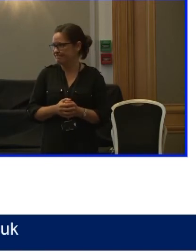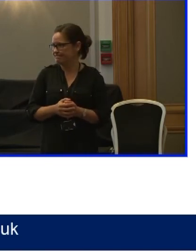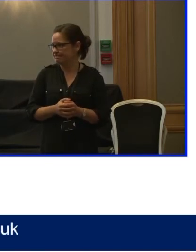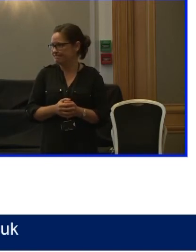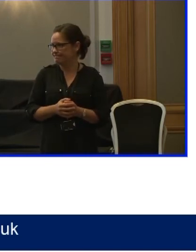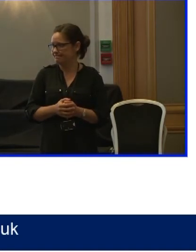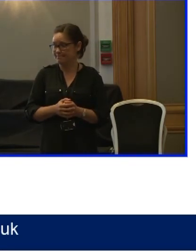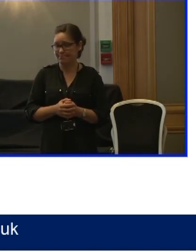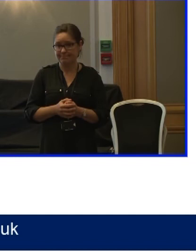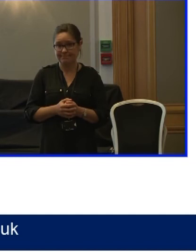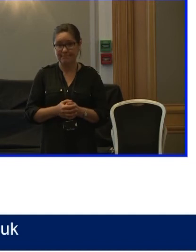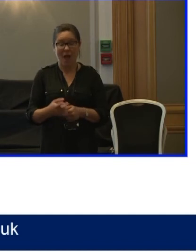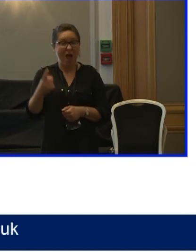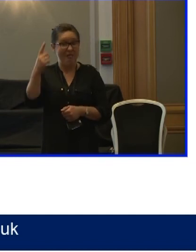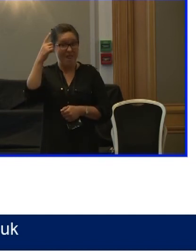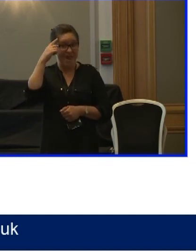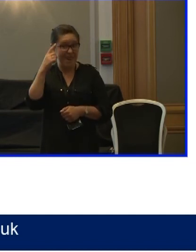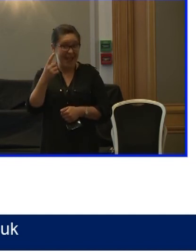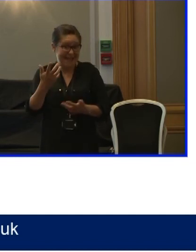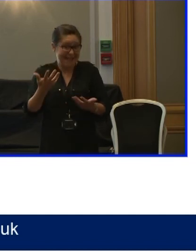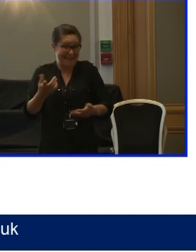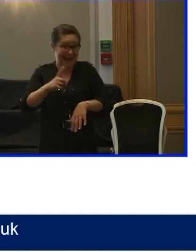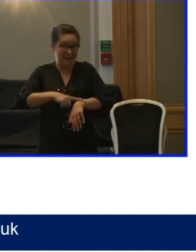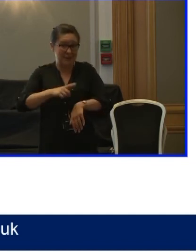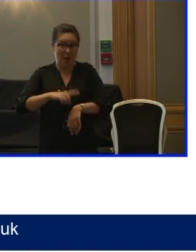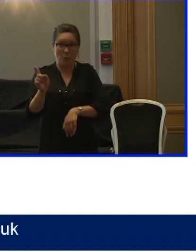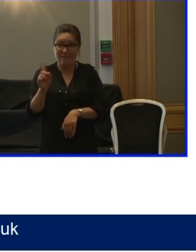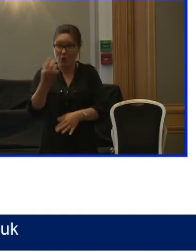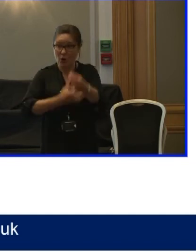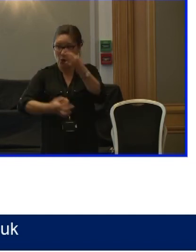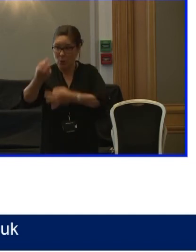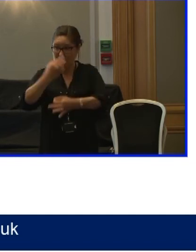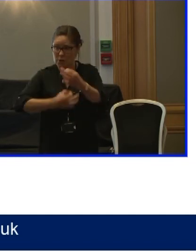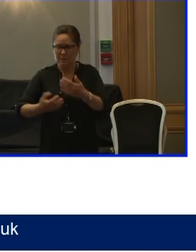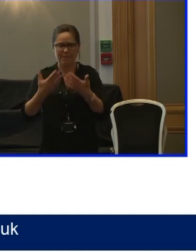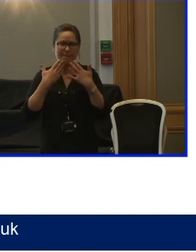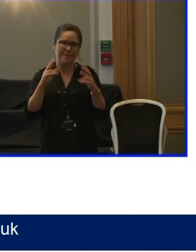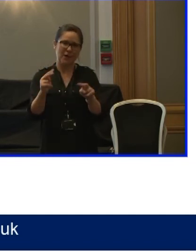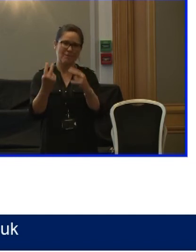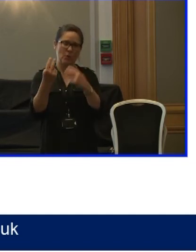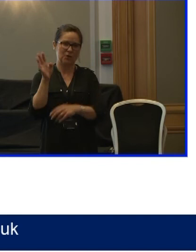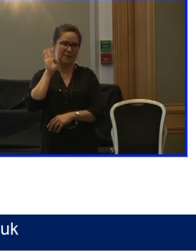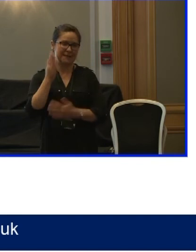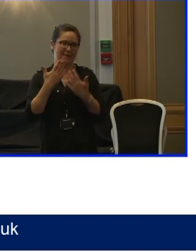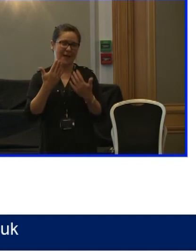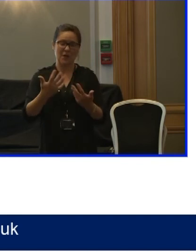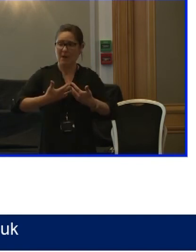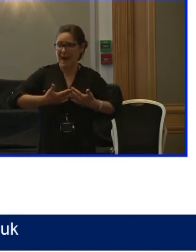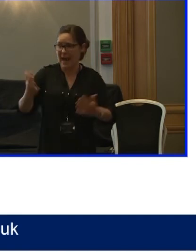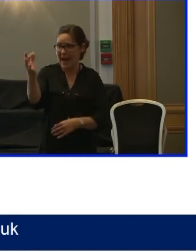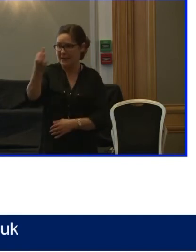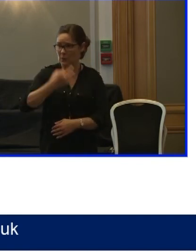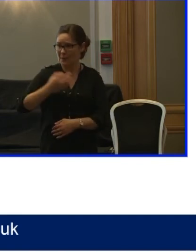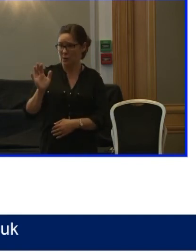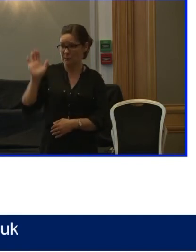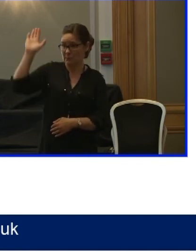I think I'm about on time for questions. So thank you very much for your attention. I really appreciate it. If there's any questions, please pop your hand in, or you can speak